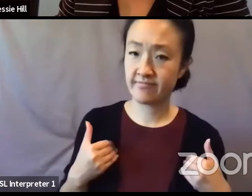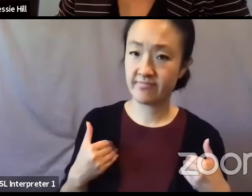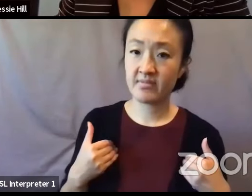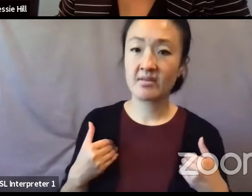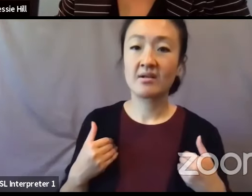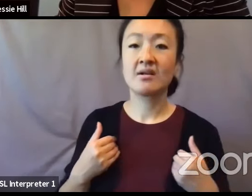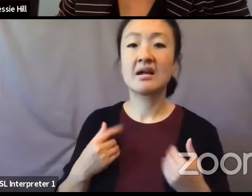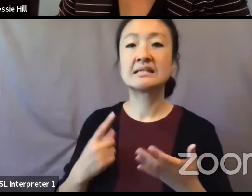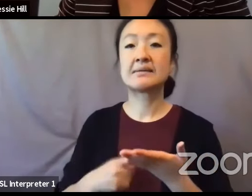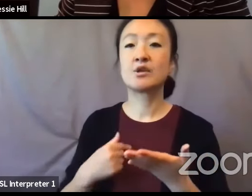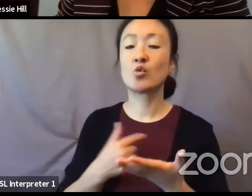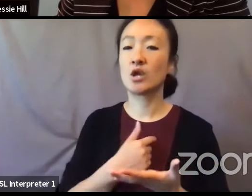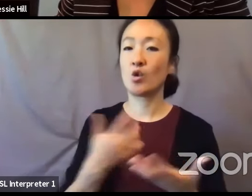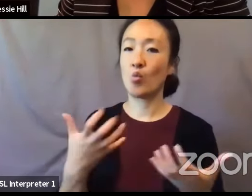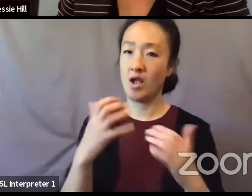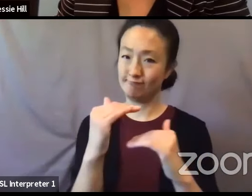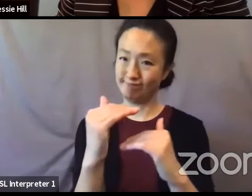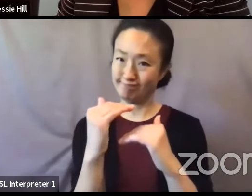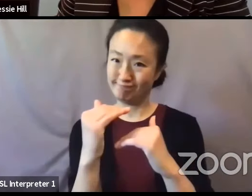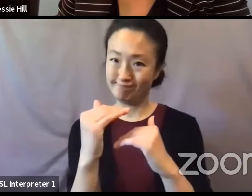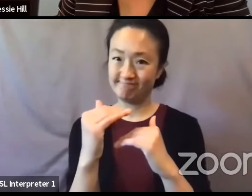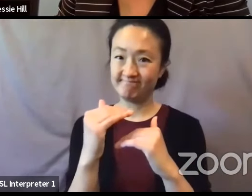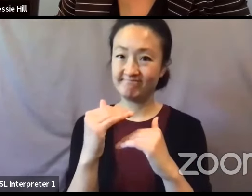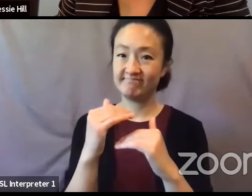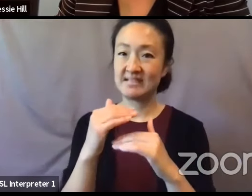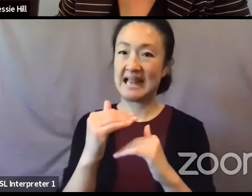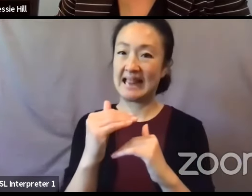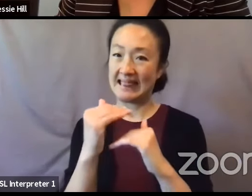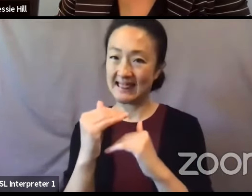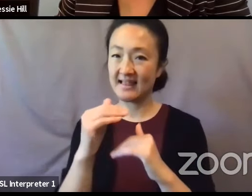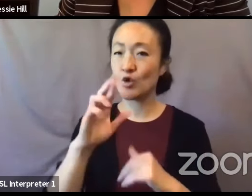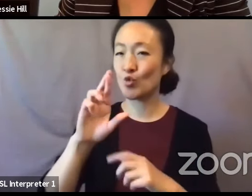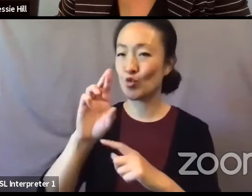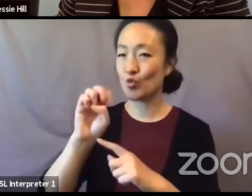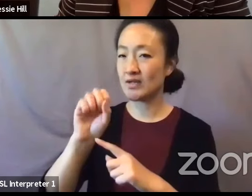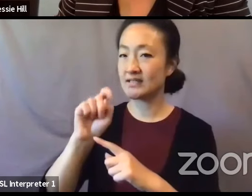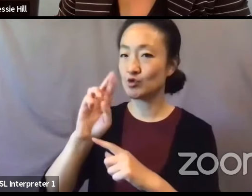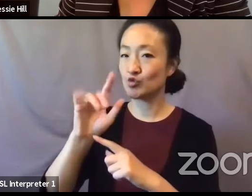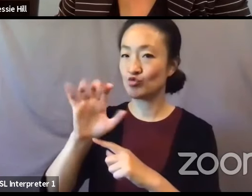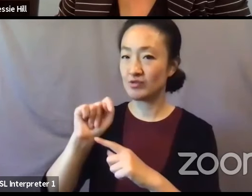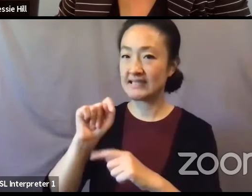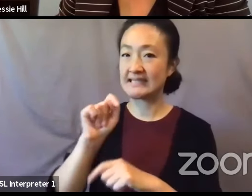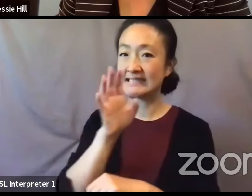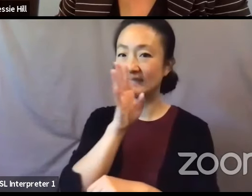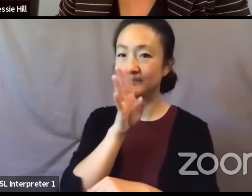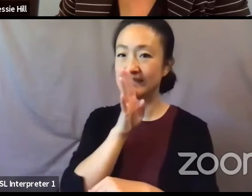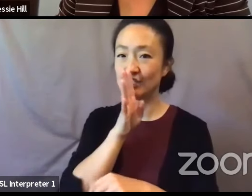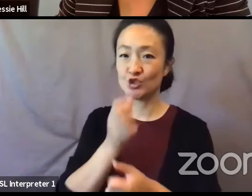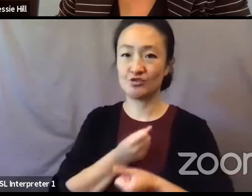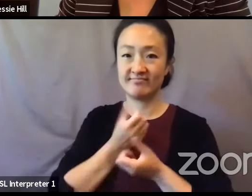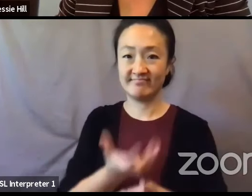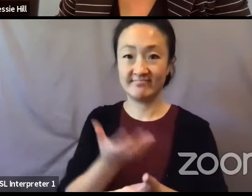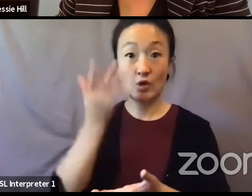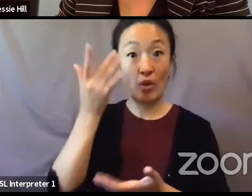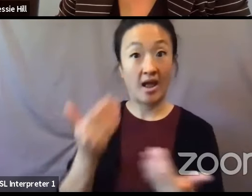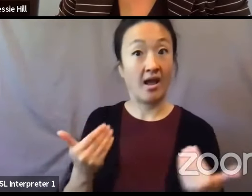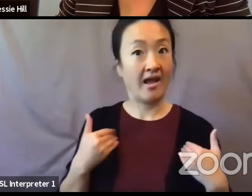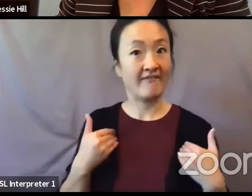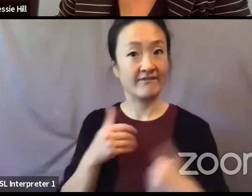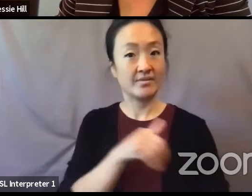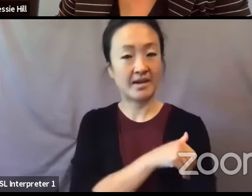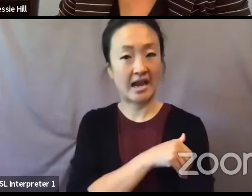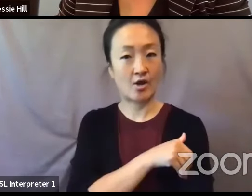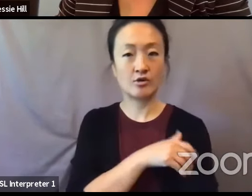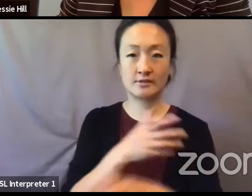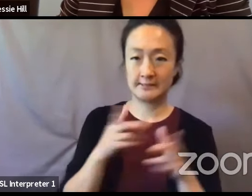to restrict speech because it has power. And so a lot of First Amendment doctrine is about trying to figure out